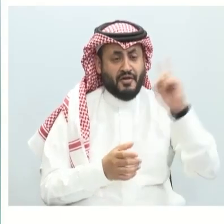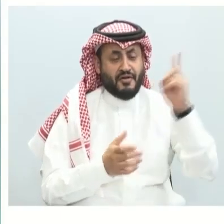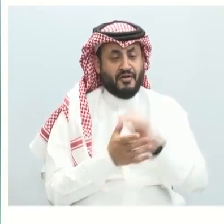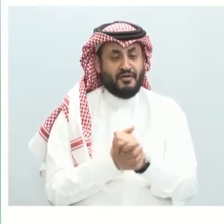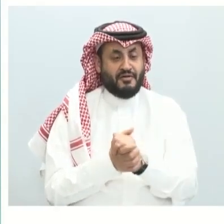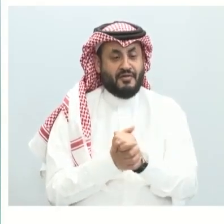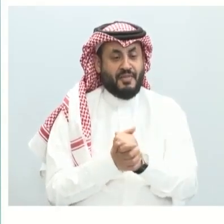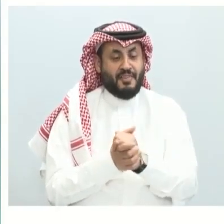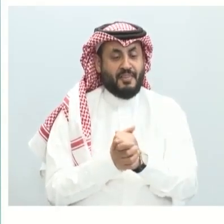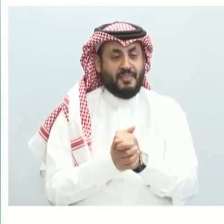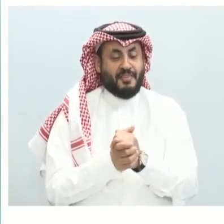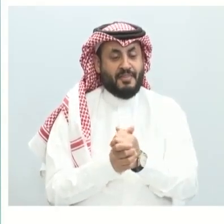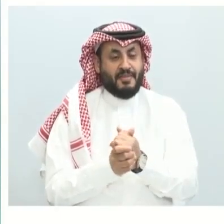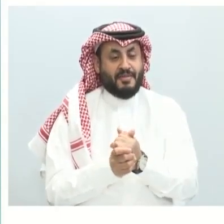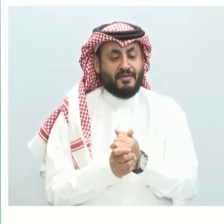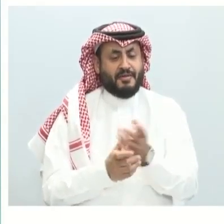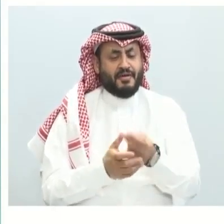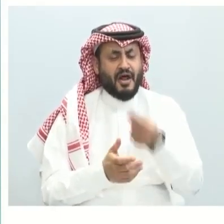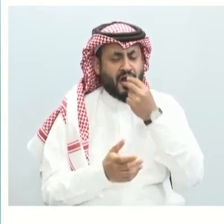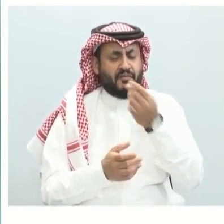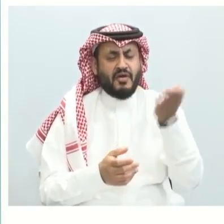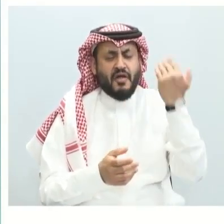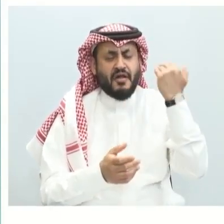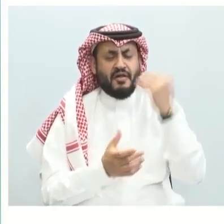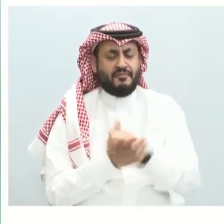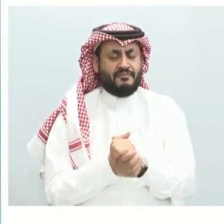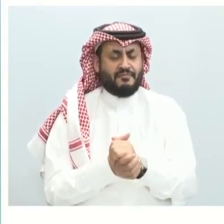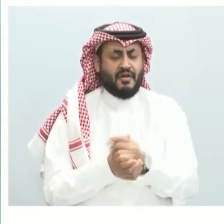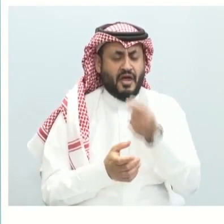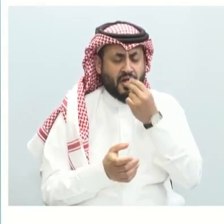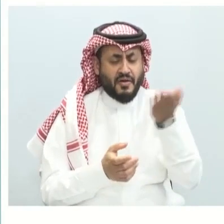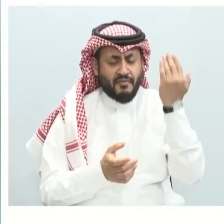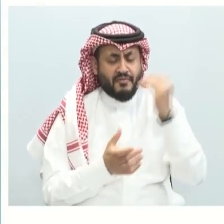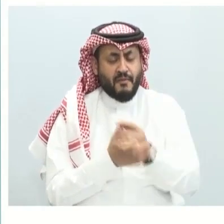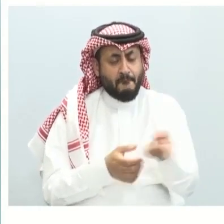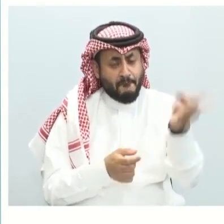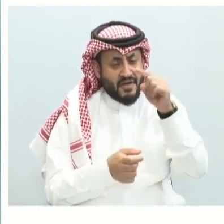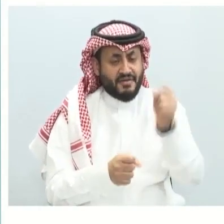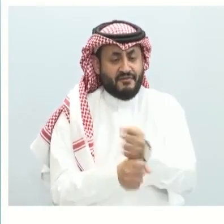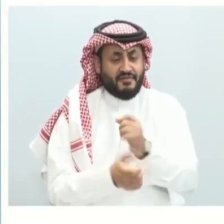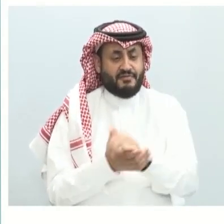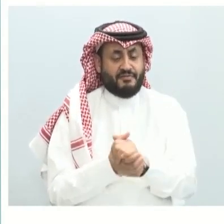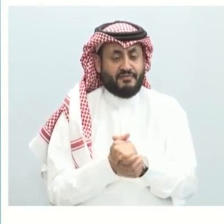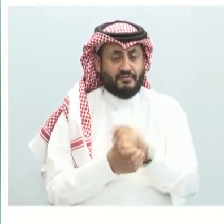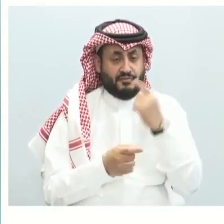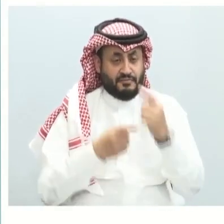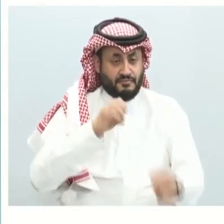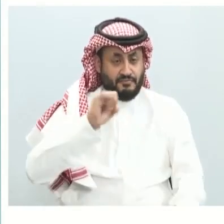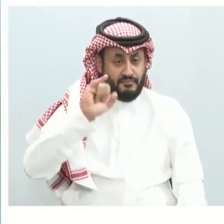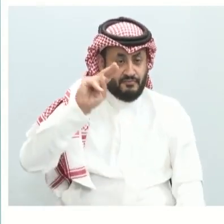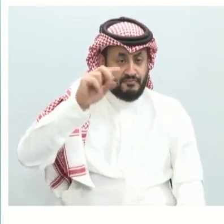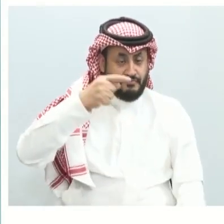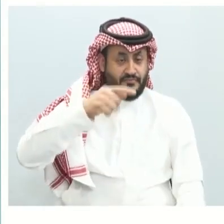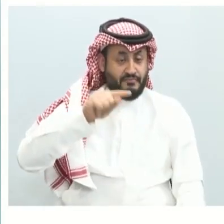eat traditional dishes in Lebanon. They are going to eat traditional dishes